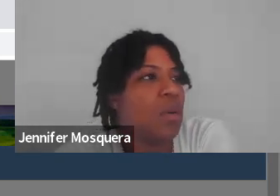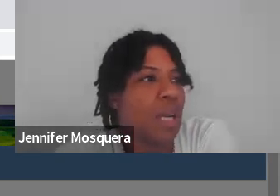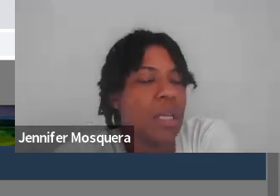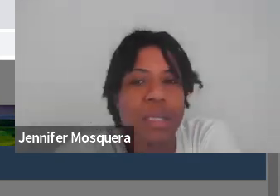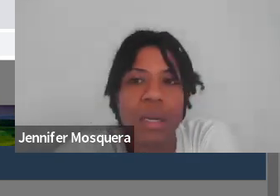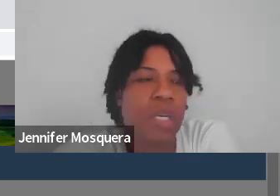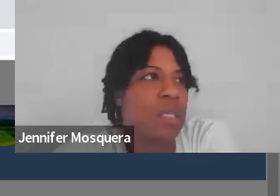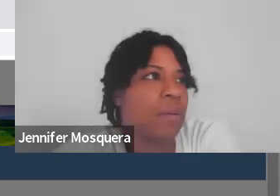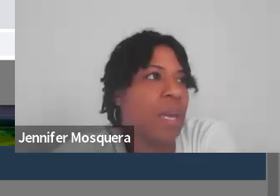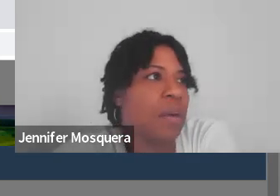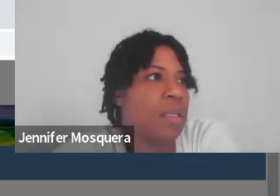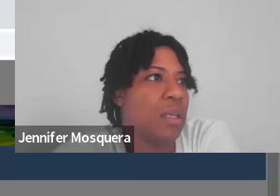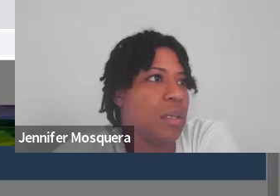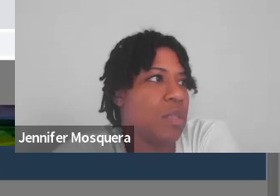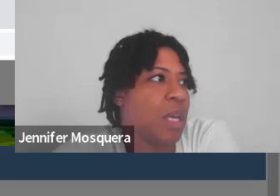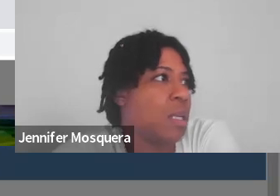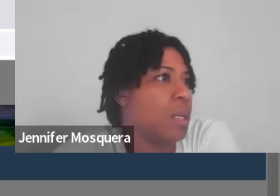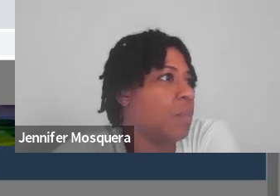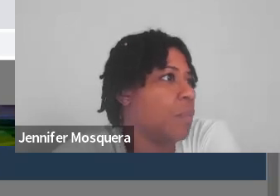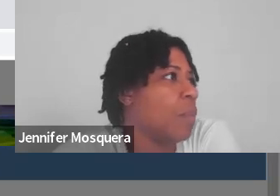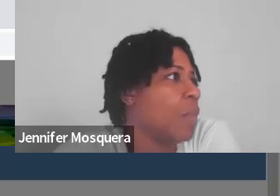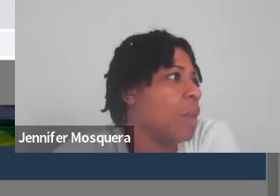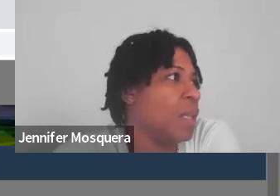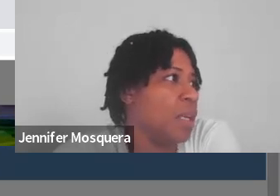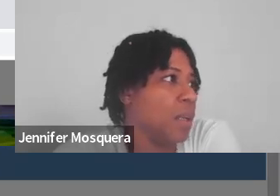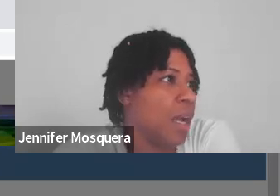2022, when I click the upside down caret, it'll expand it,